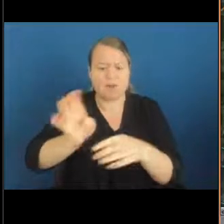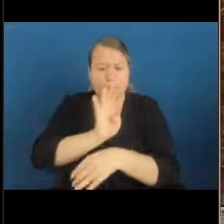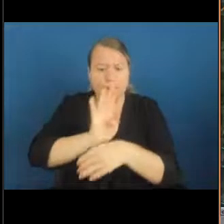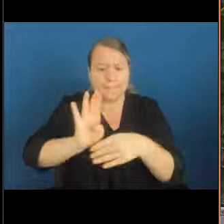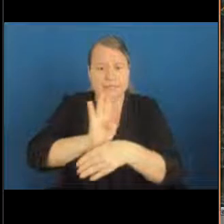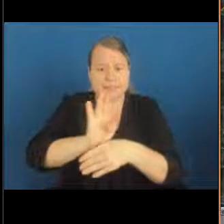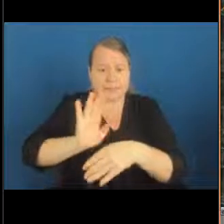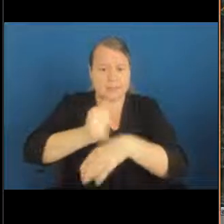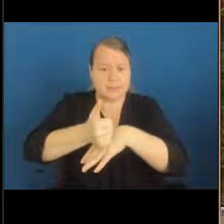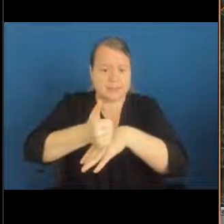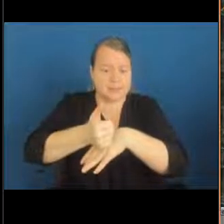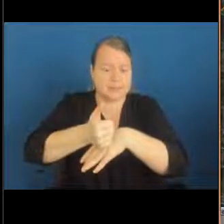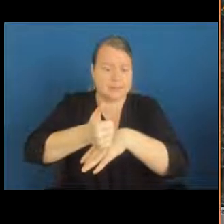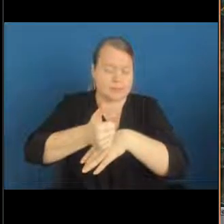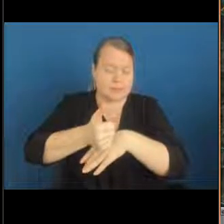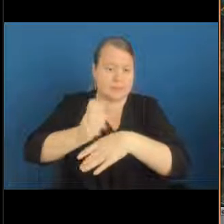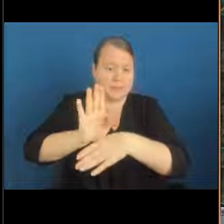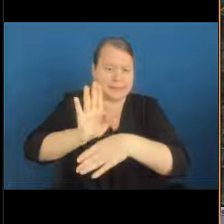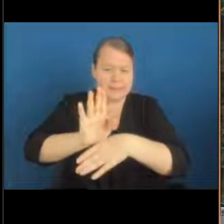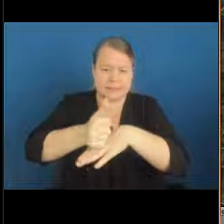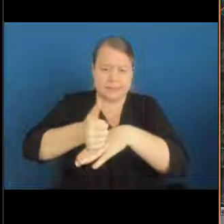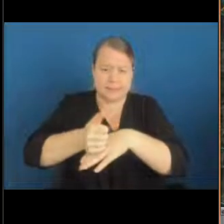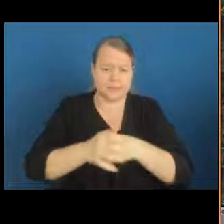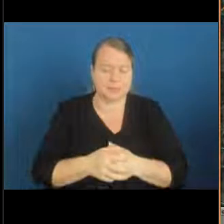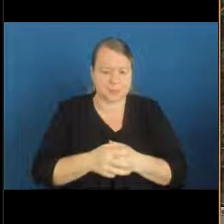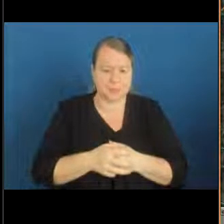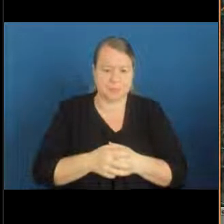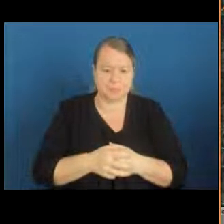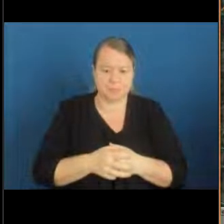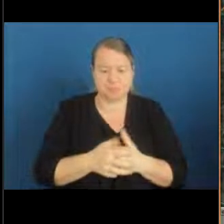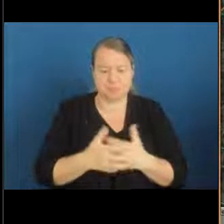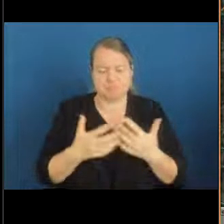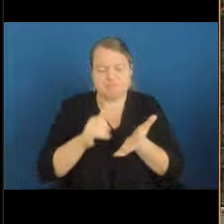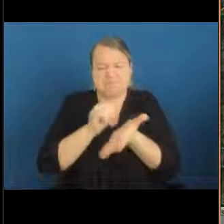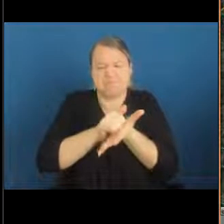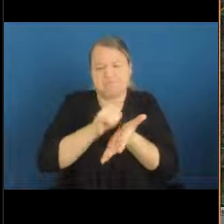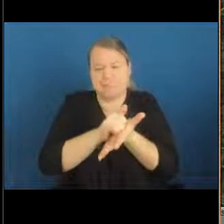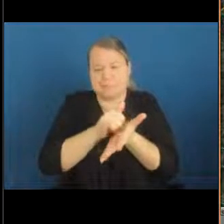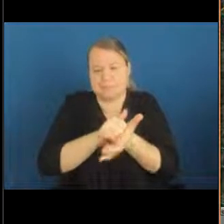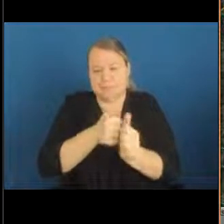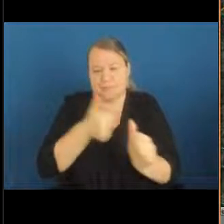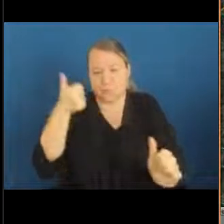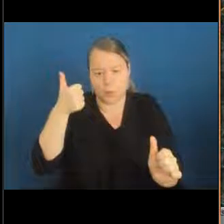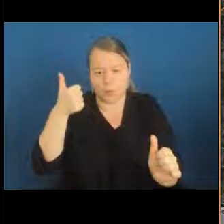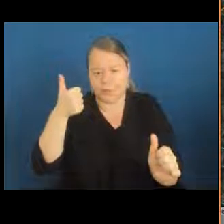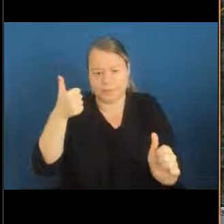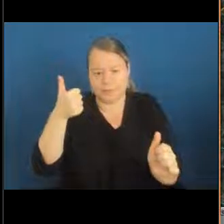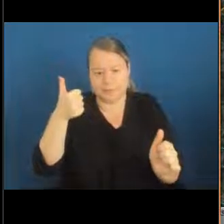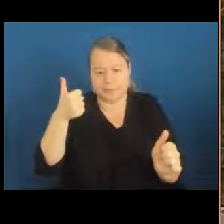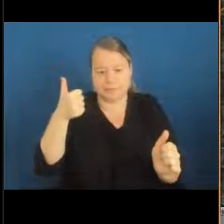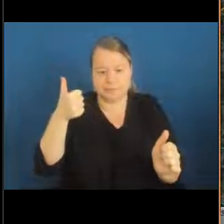it, and this was unavoidable in